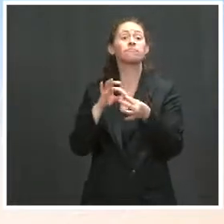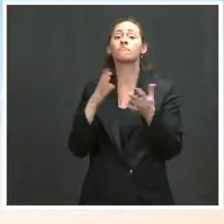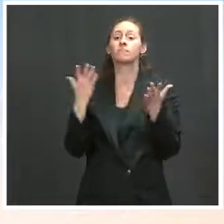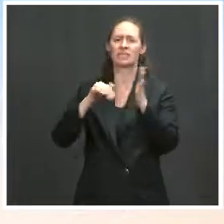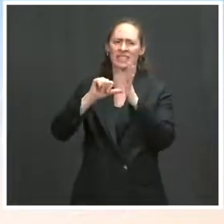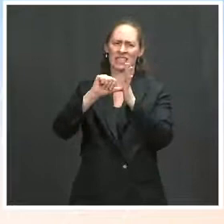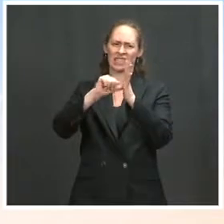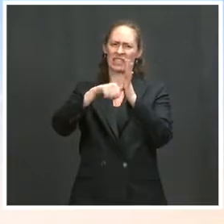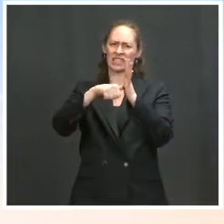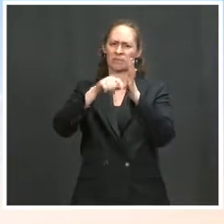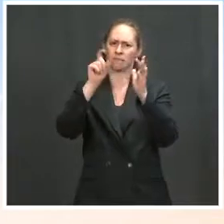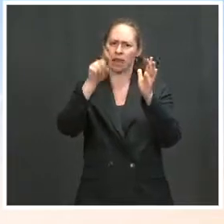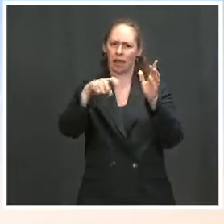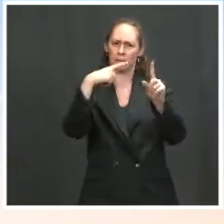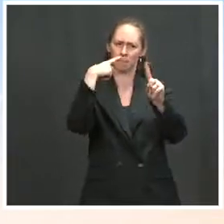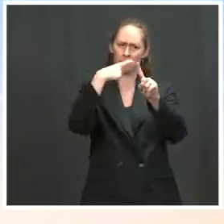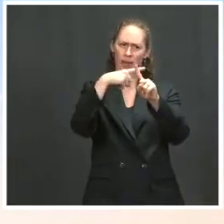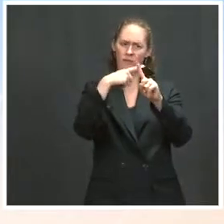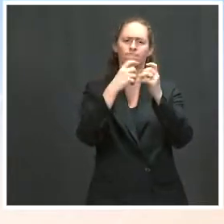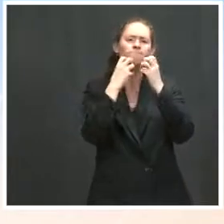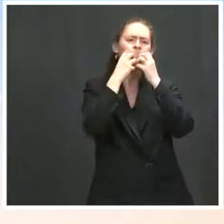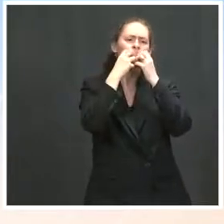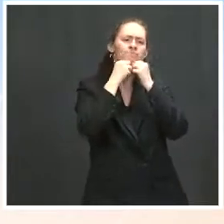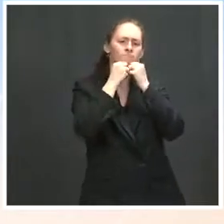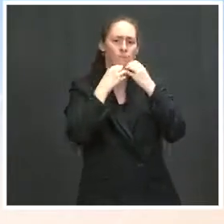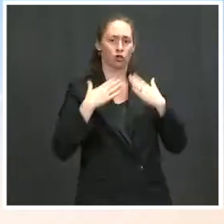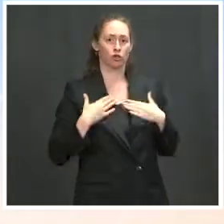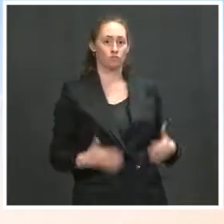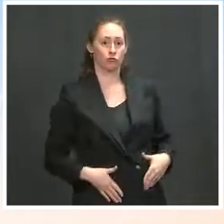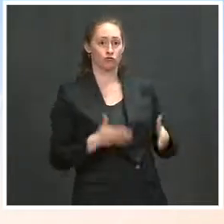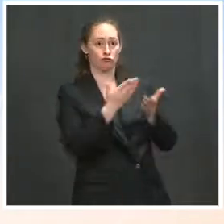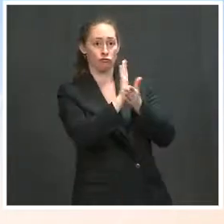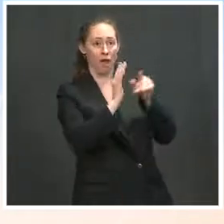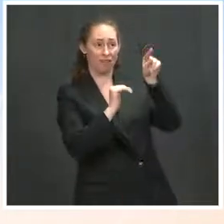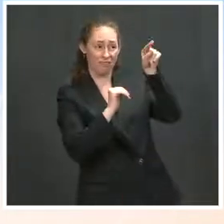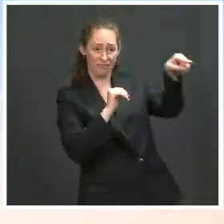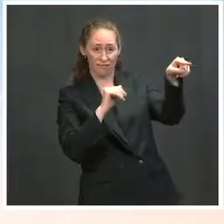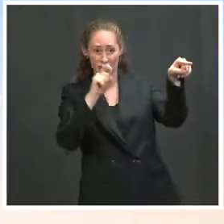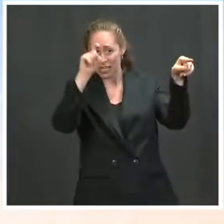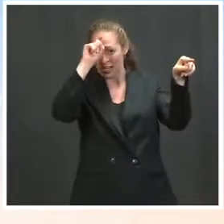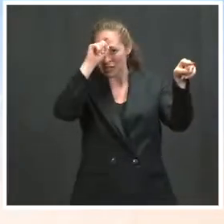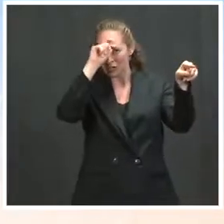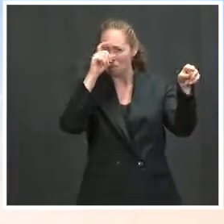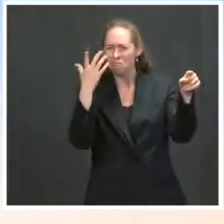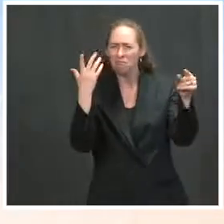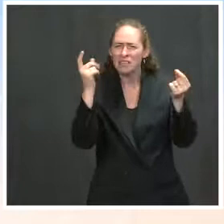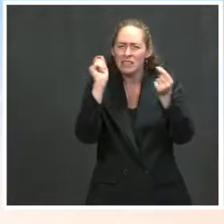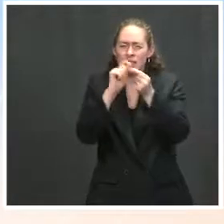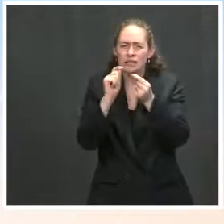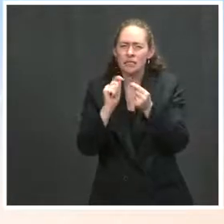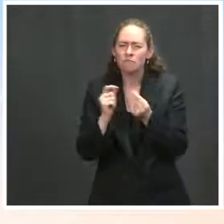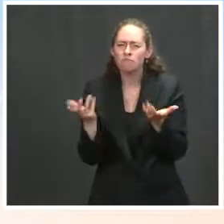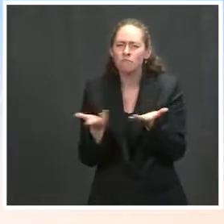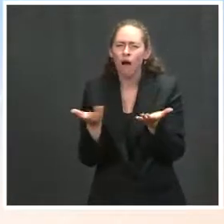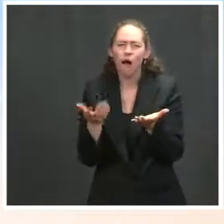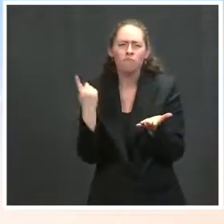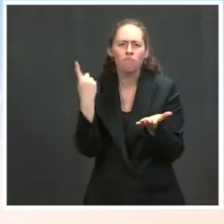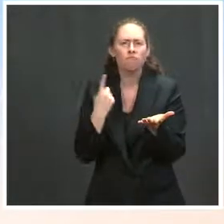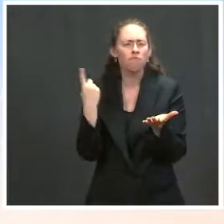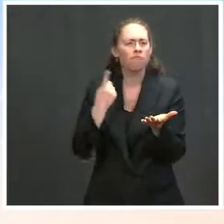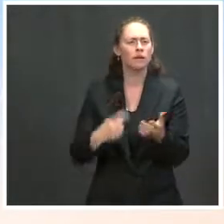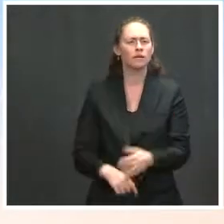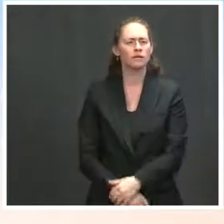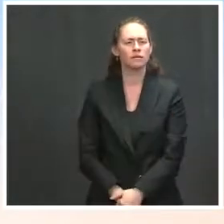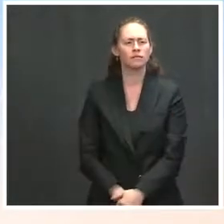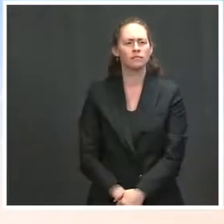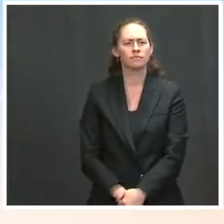on human rights in Egypt. Could you talk a little bit about exactly what dialogue Biden is having with Sisi about human rights